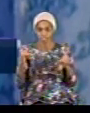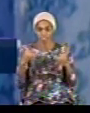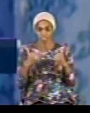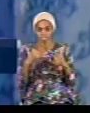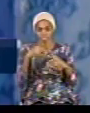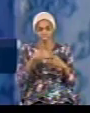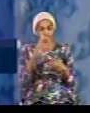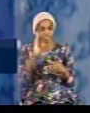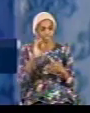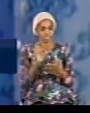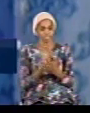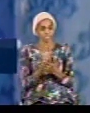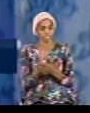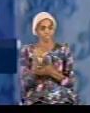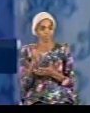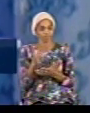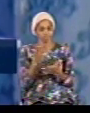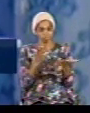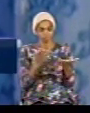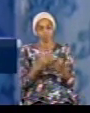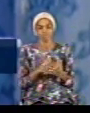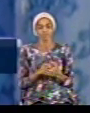miracles to those addresses.